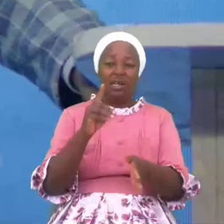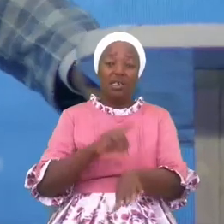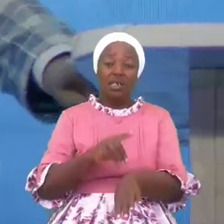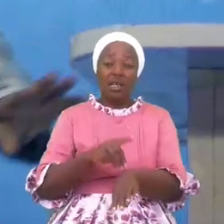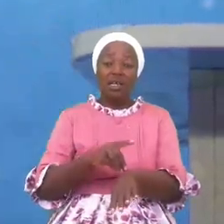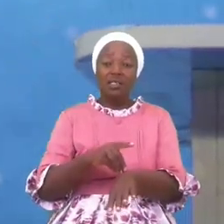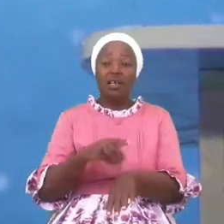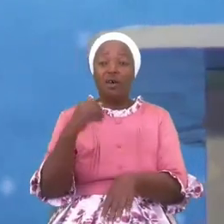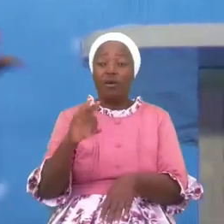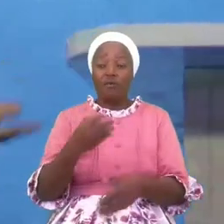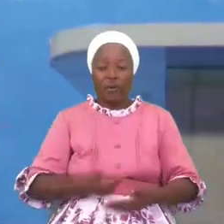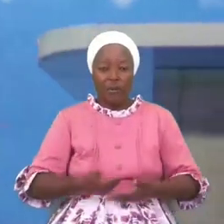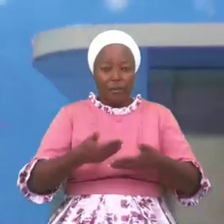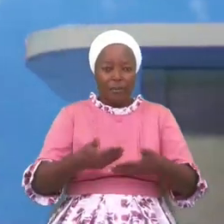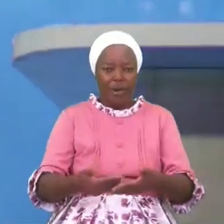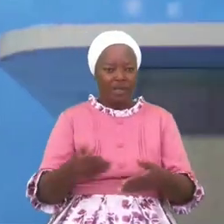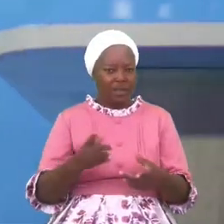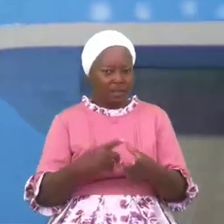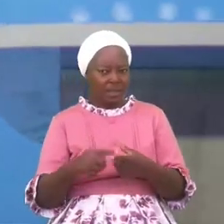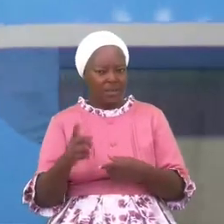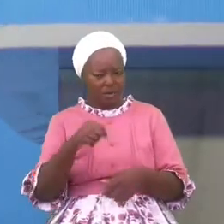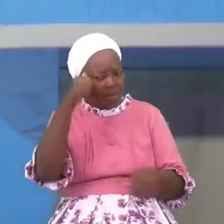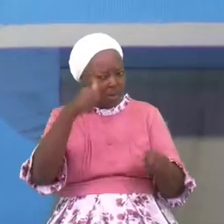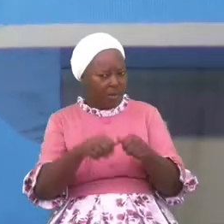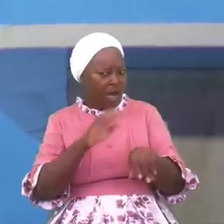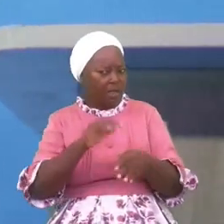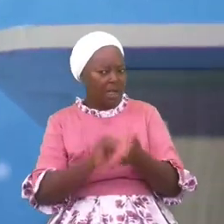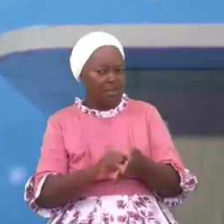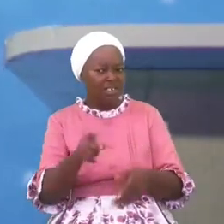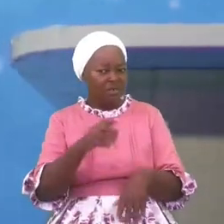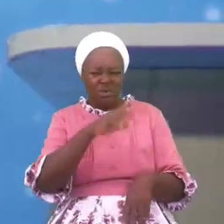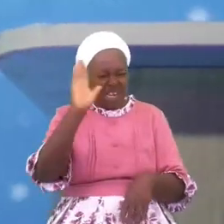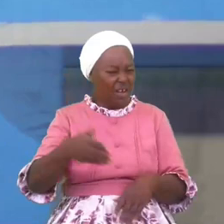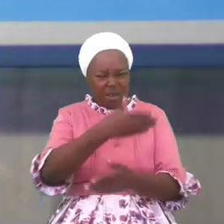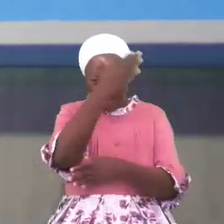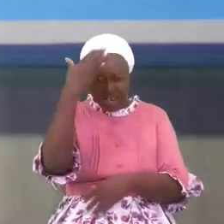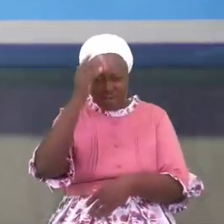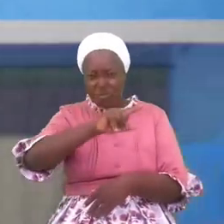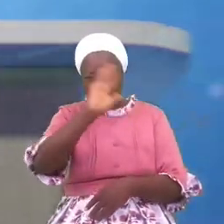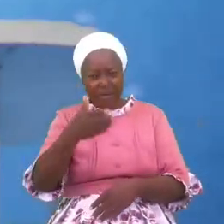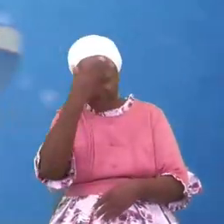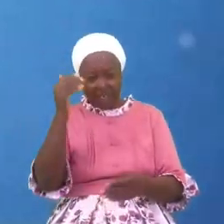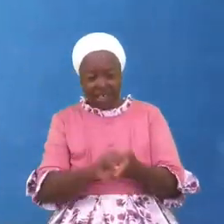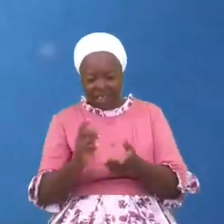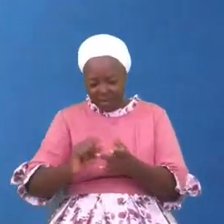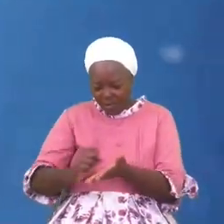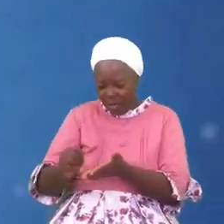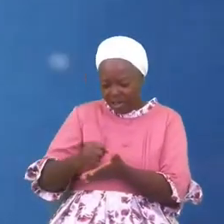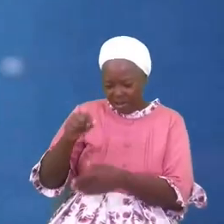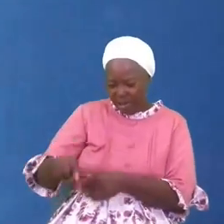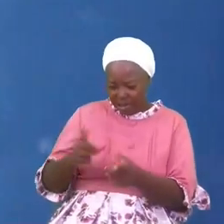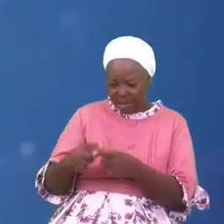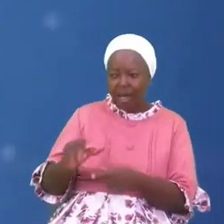forget, and you write it down, you submit the form. Now they know this is how old you are. Now, at the beginning